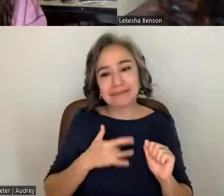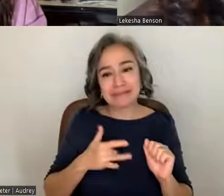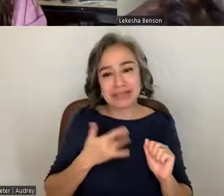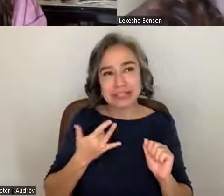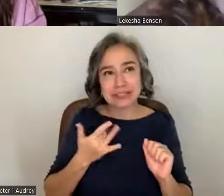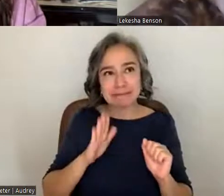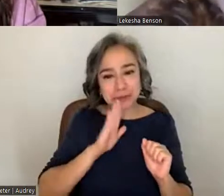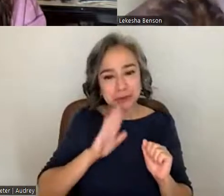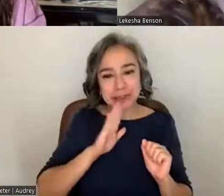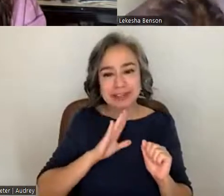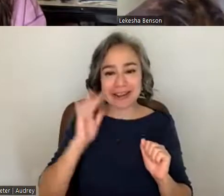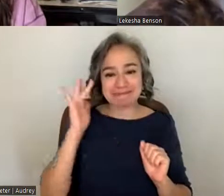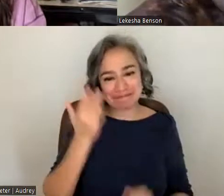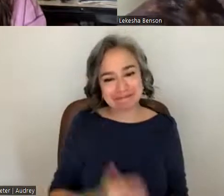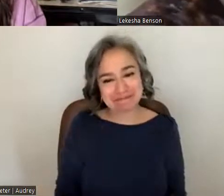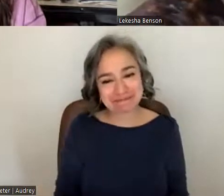frustrating.